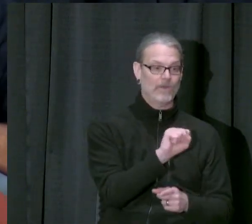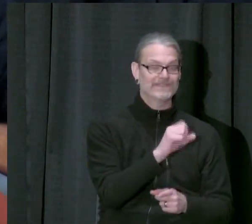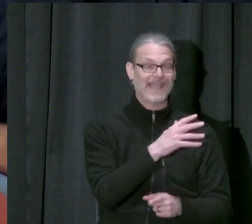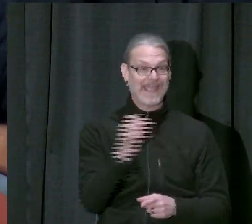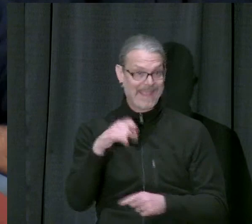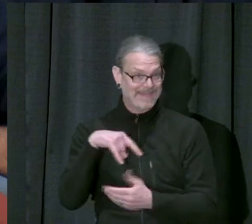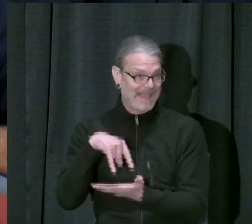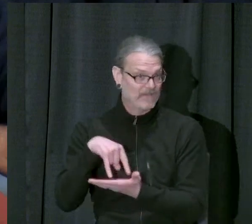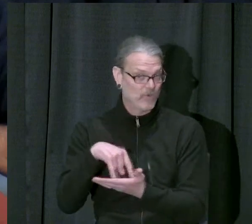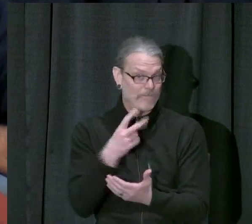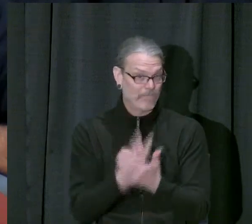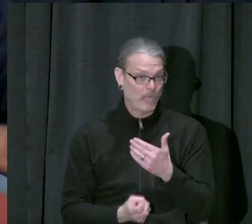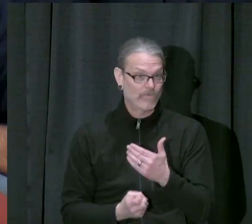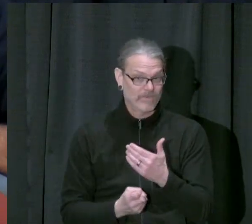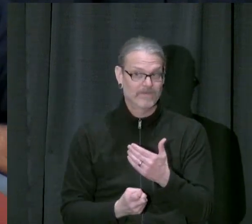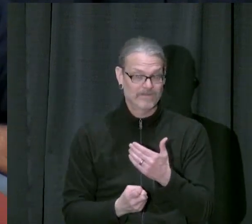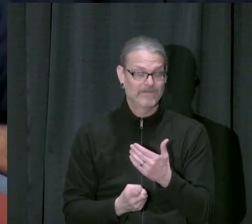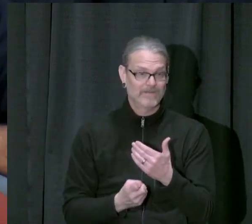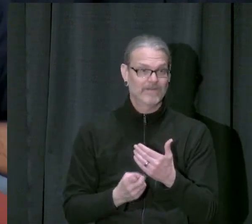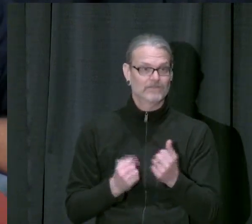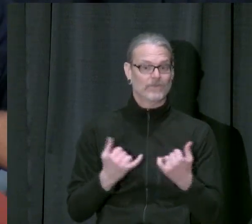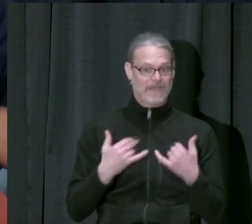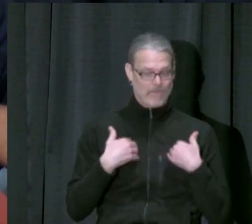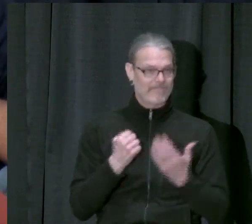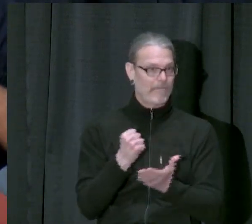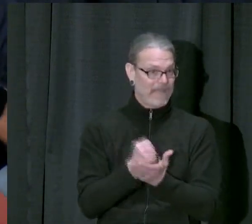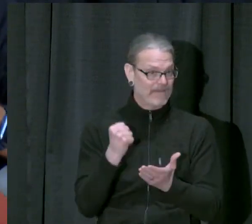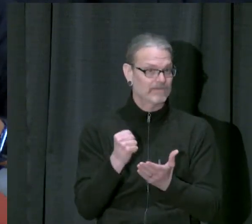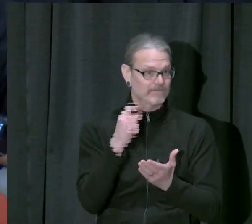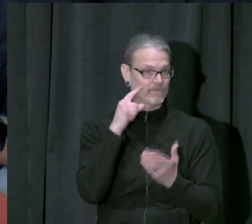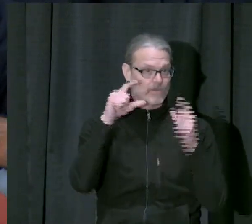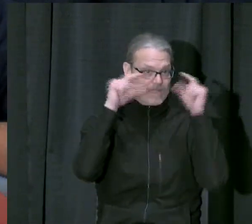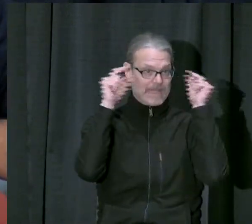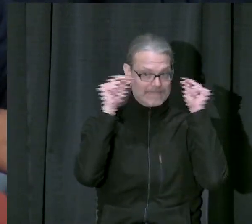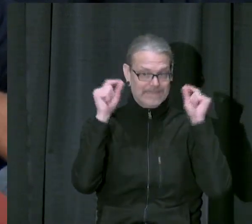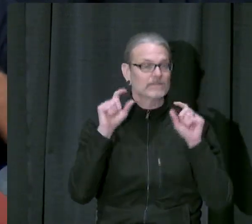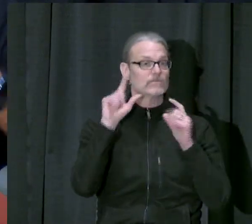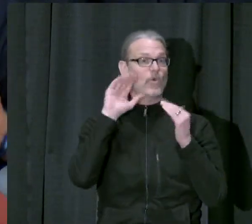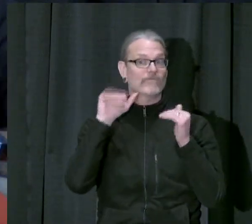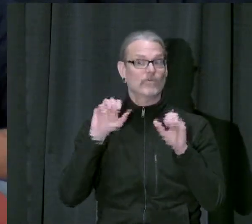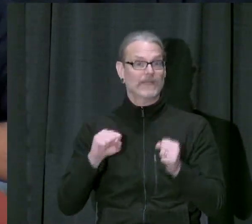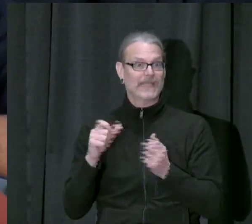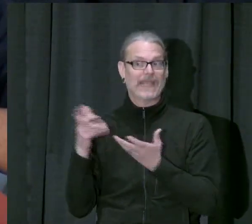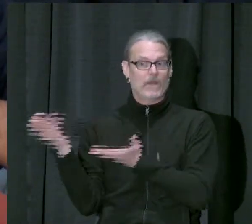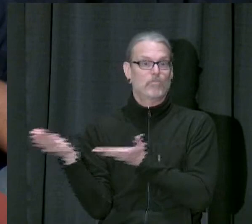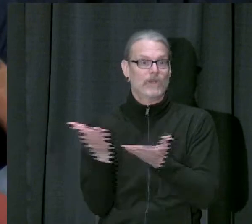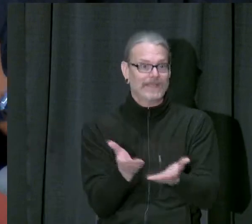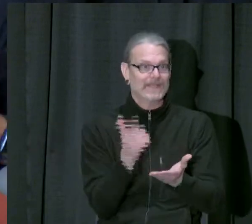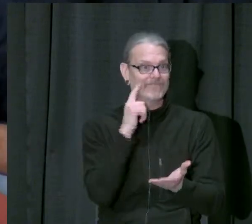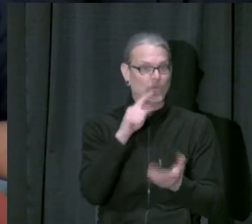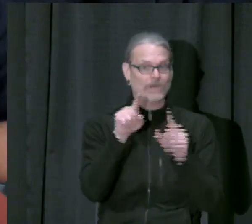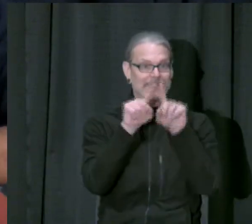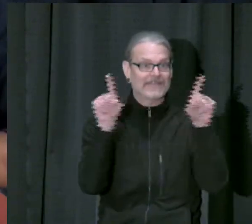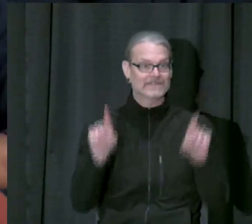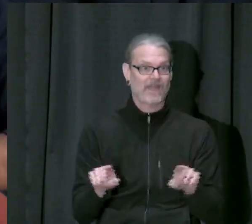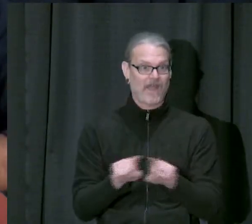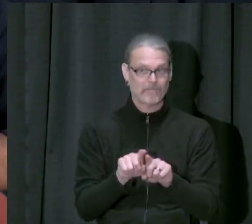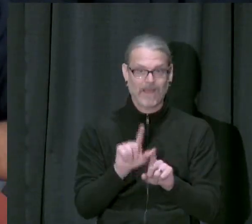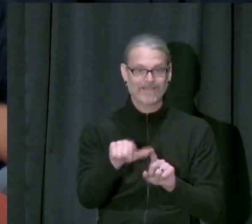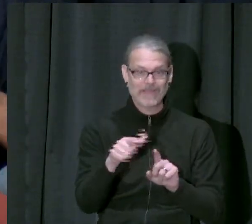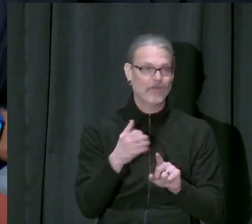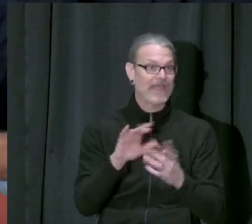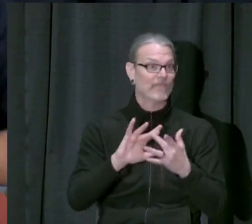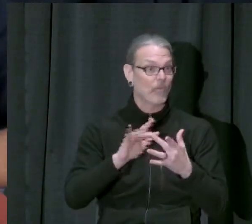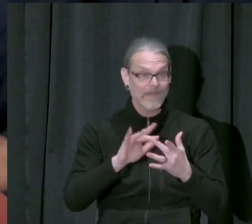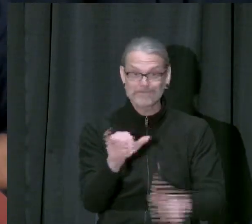And now we have Envision on the Envision glasses as well. And hopefully we'll be able to bring Envision to the desktop later this year, on the web, and